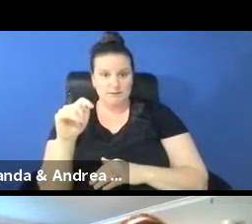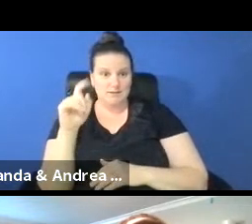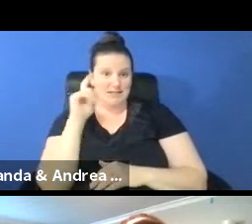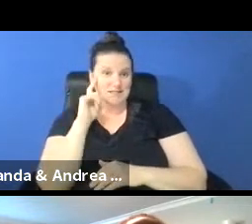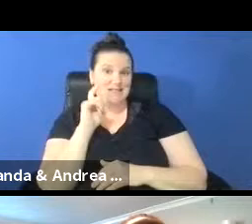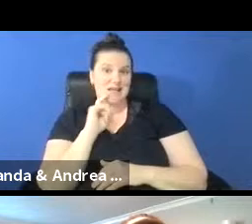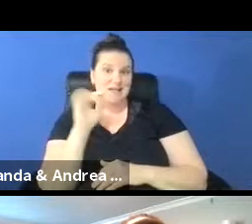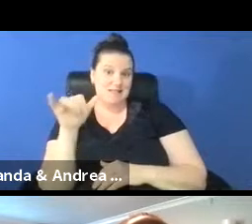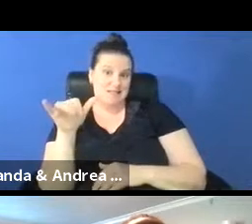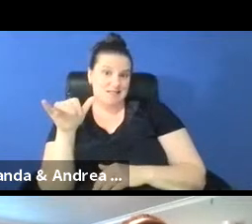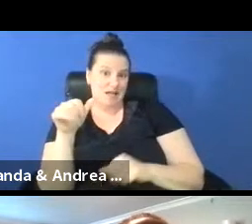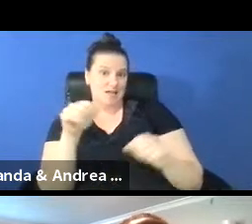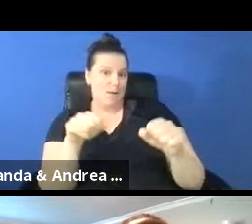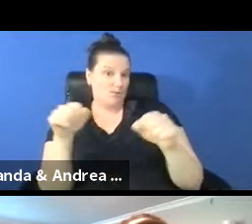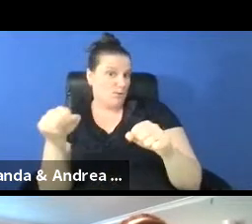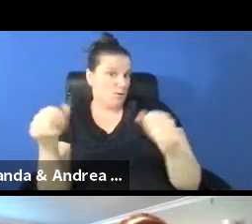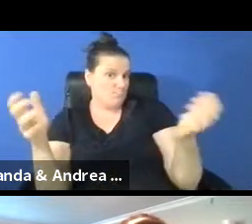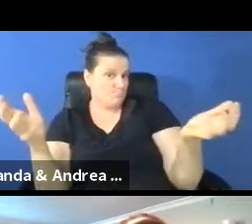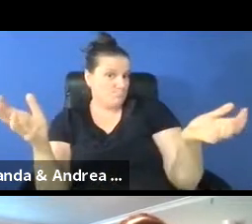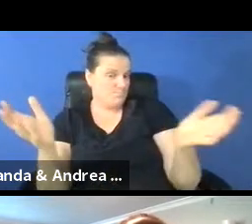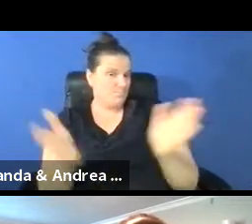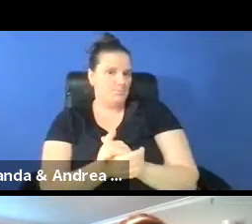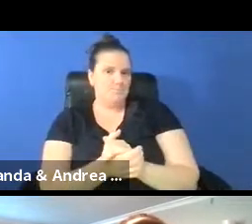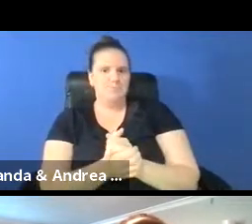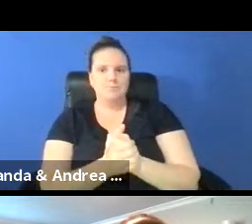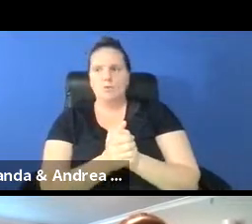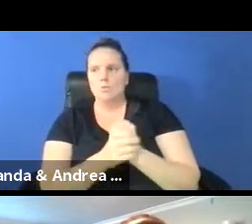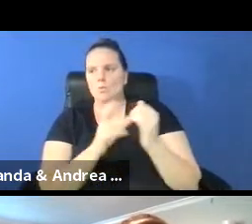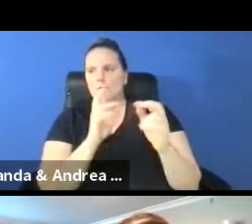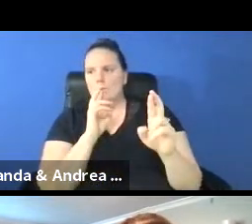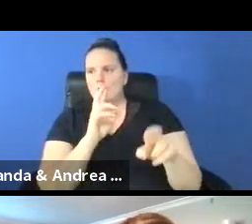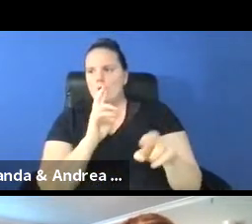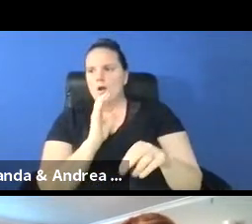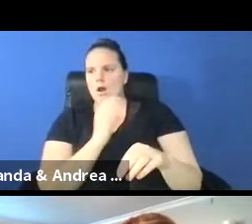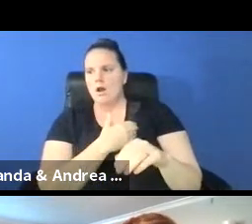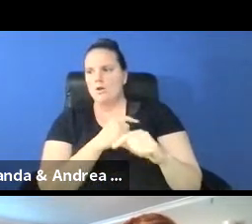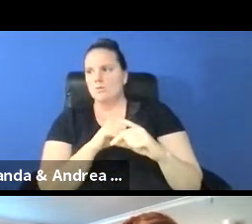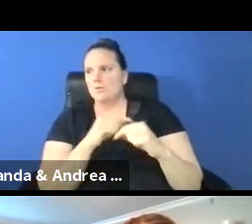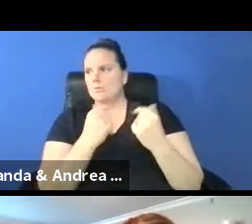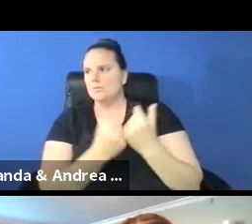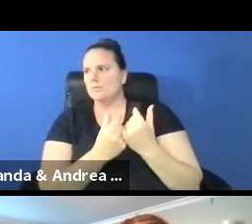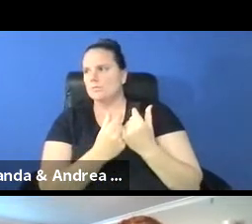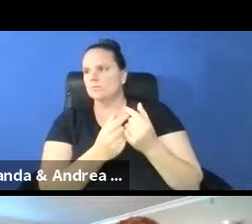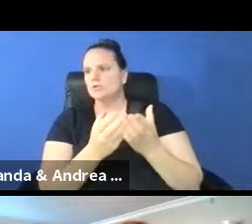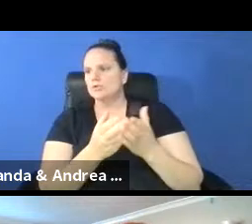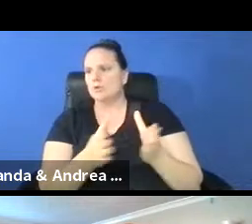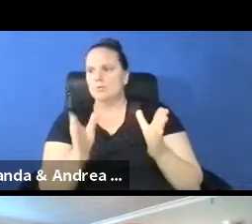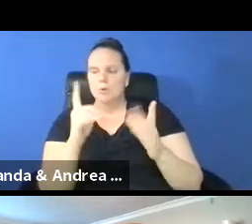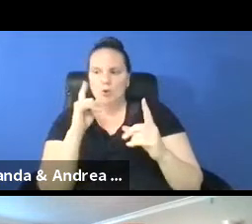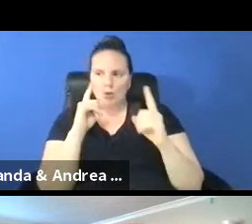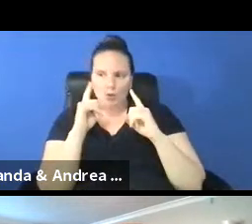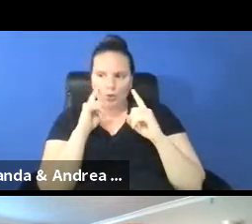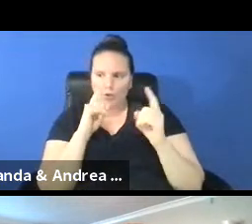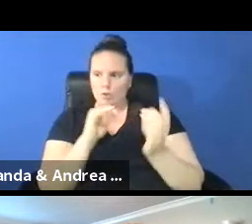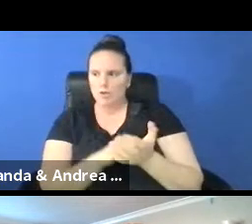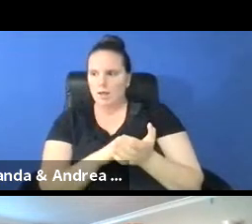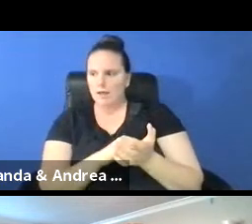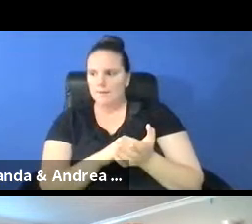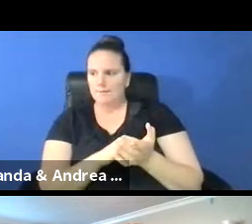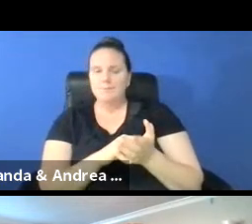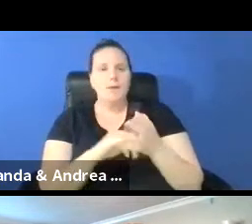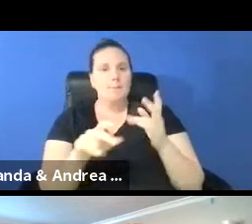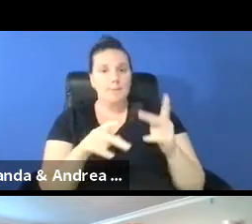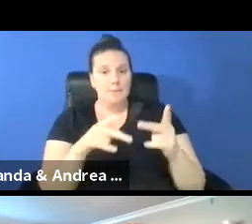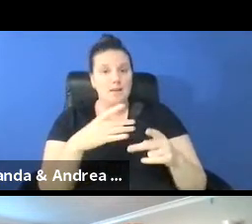possible? And just to give a little report out on our group, generally what we heard was that folks